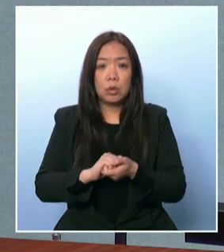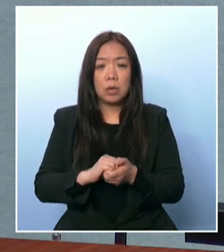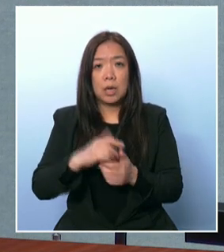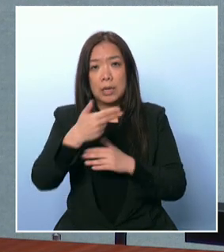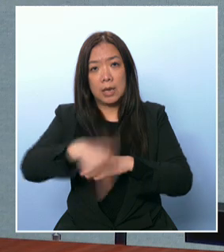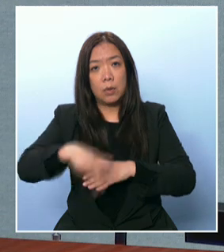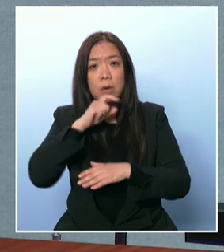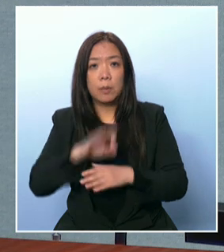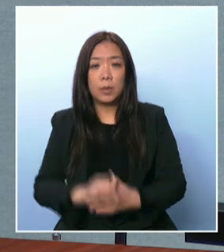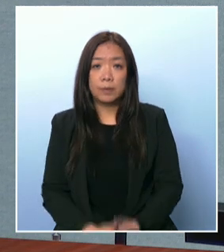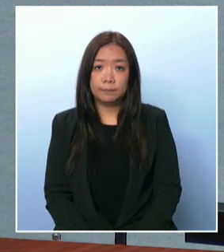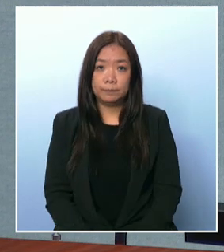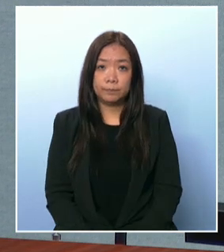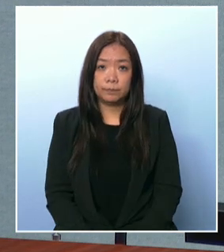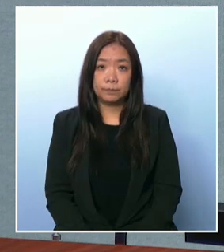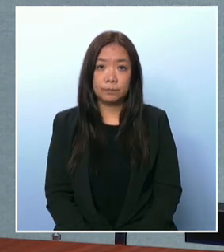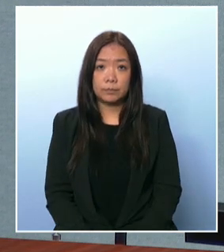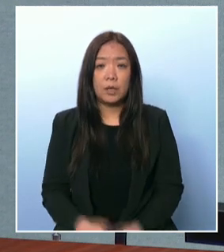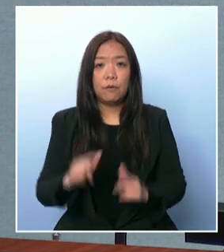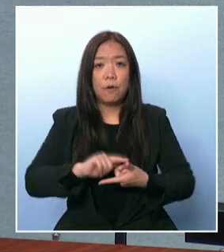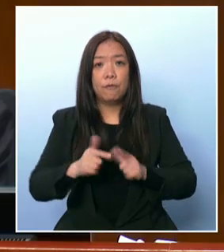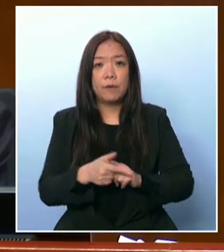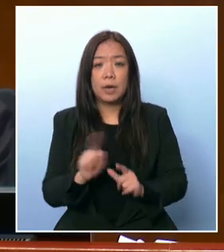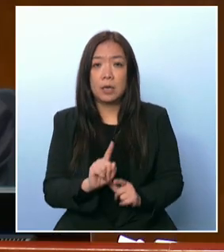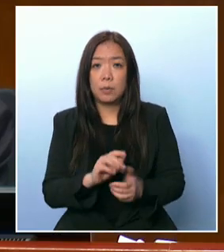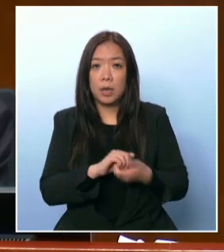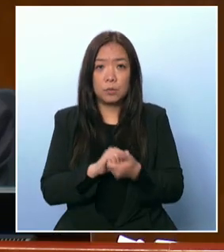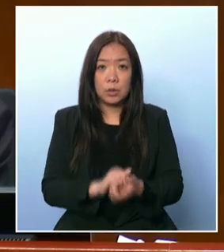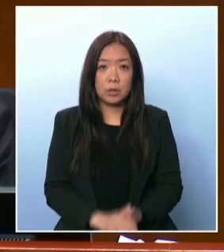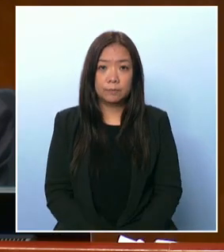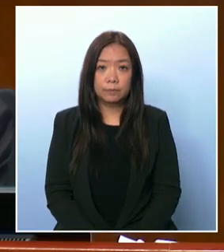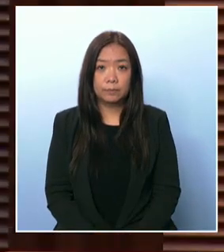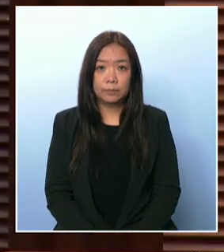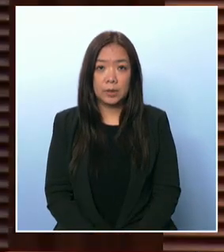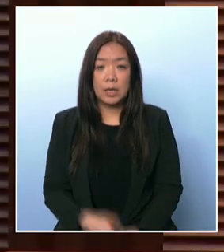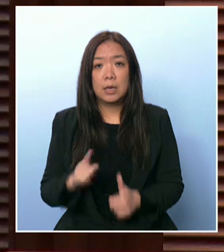with mainland cities and provinces on promoting Chinese medicine, is there a strategy?